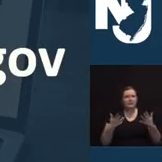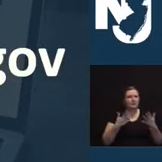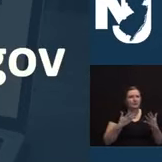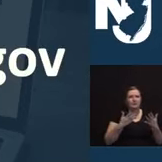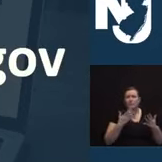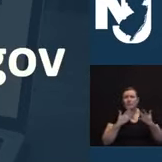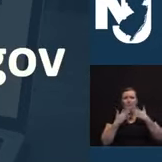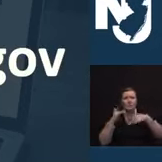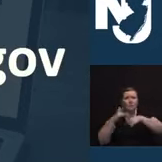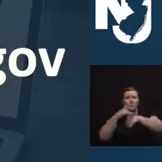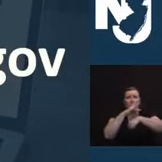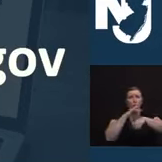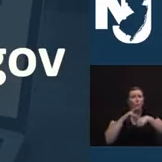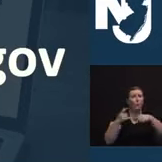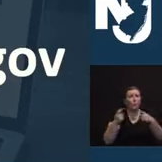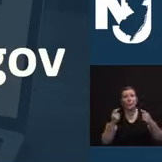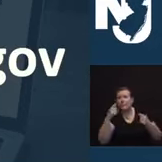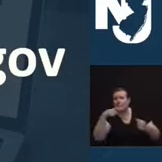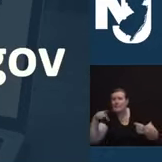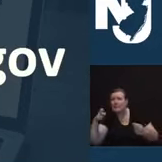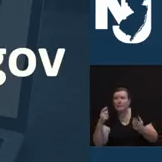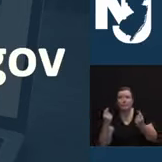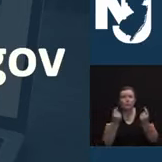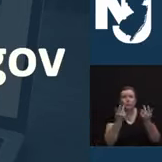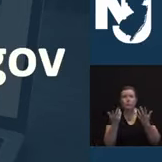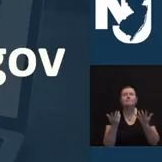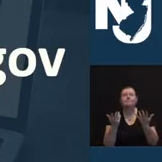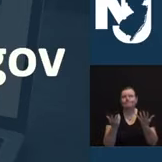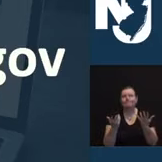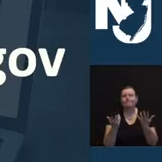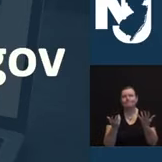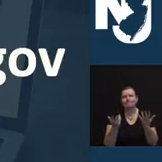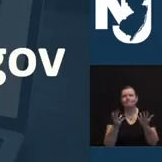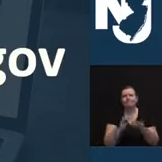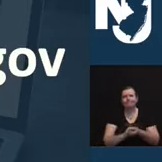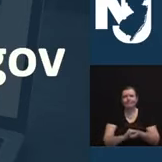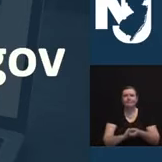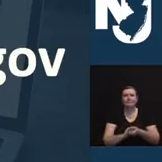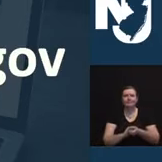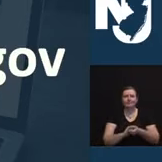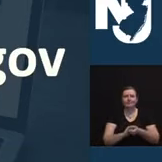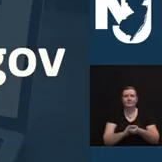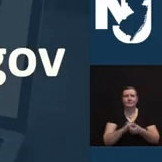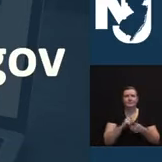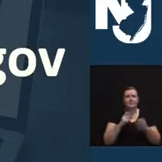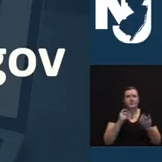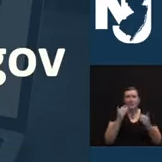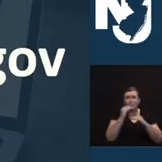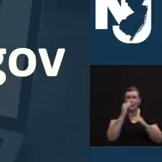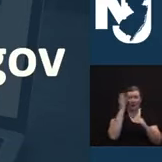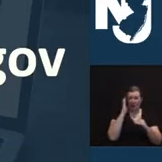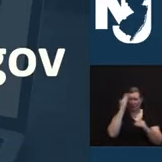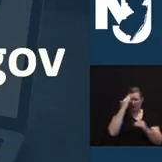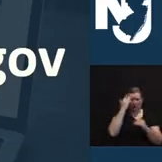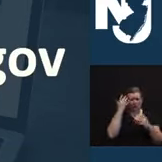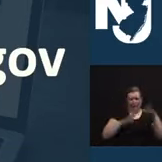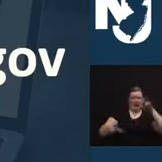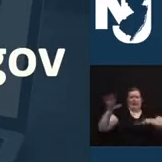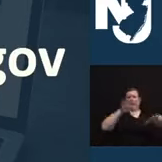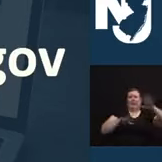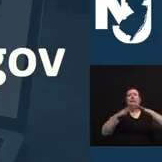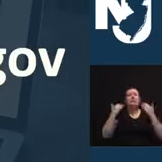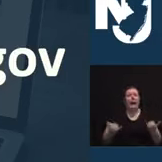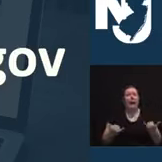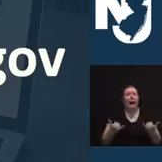limited PPE and ventilators, and frankly, Judy and Tina, with limited knowledge of what this virus was, among other critical